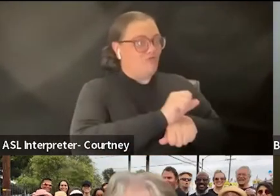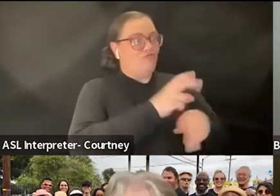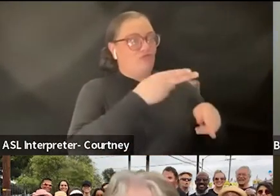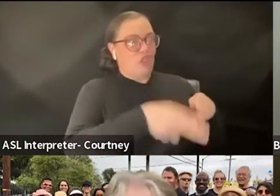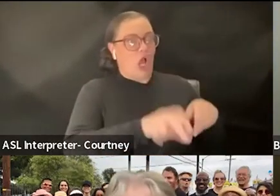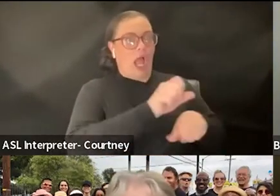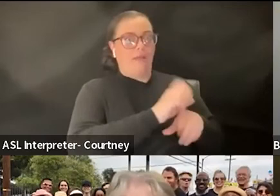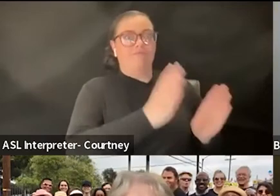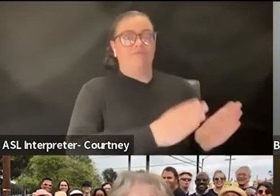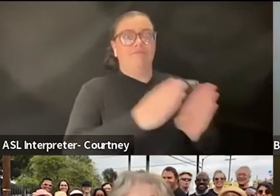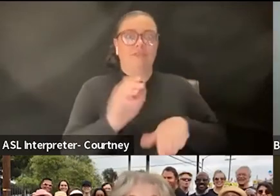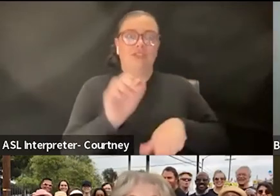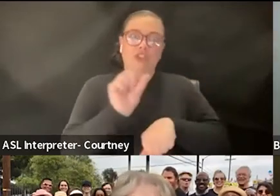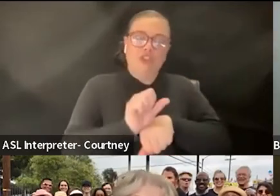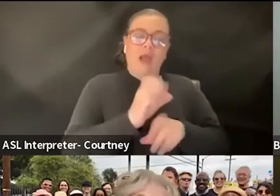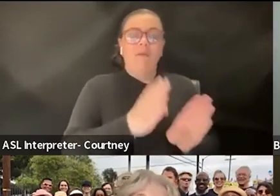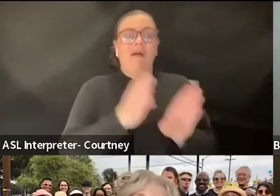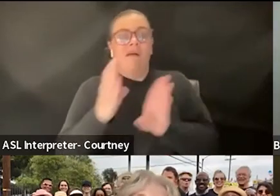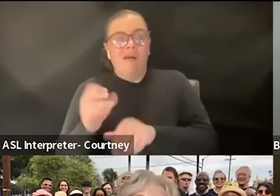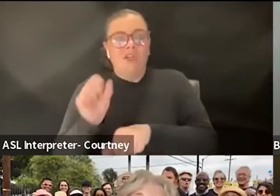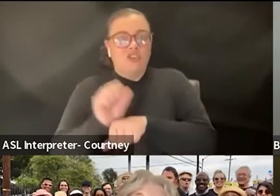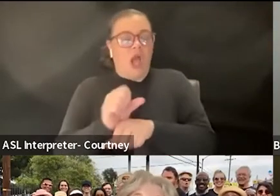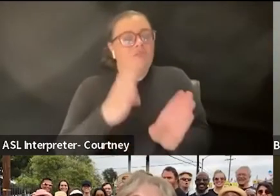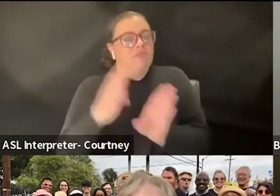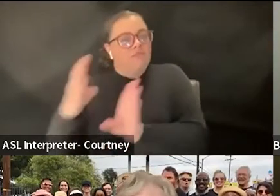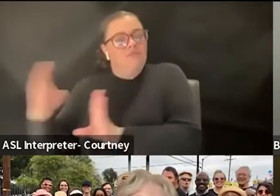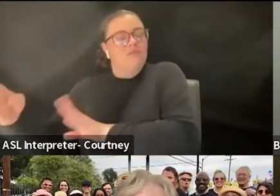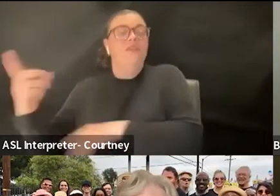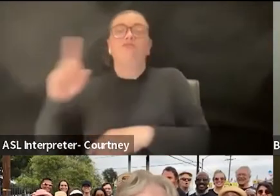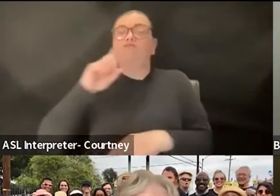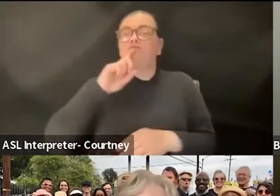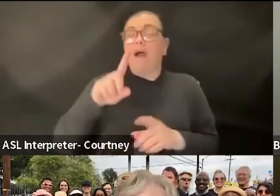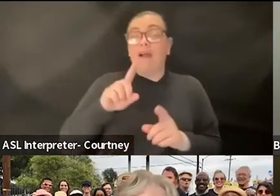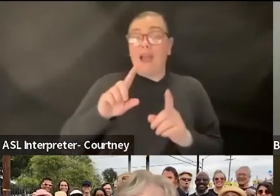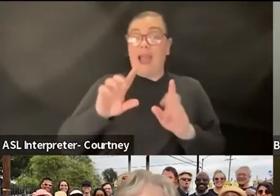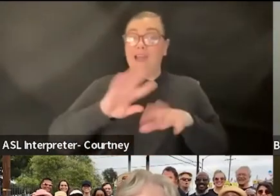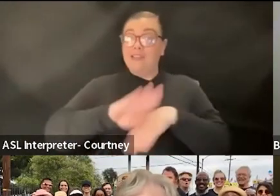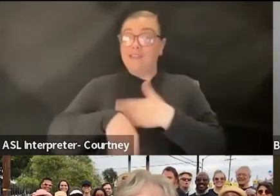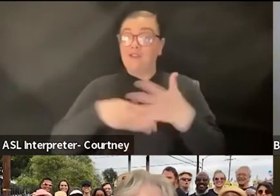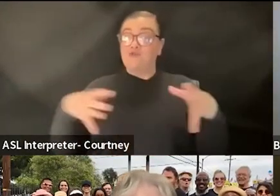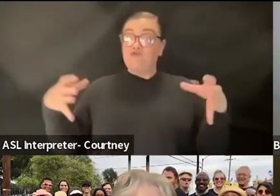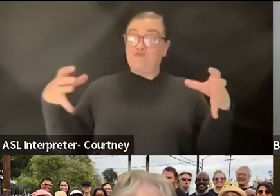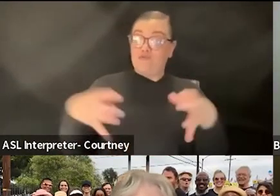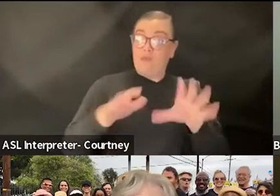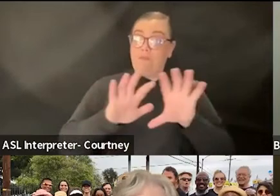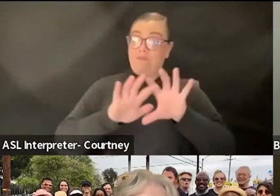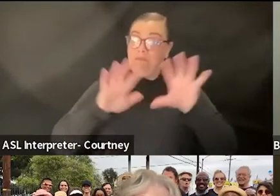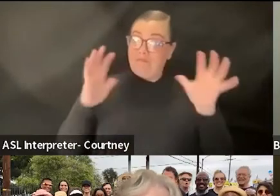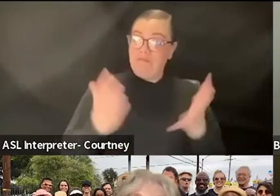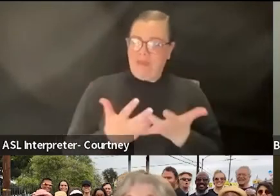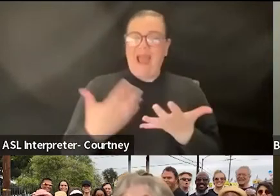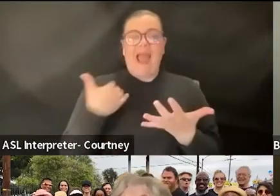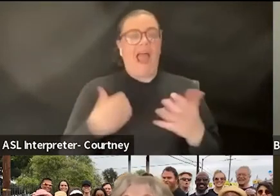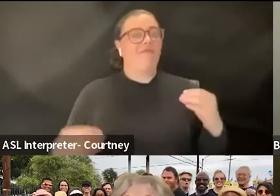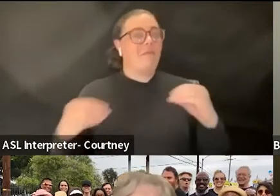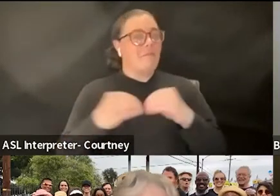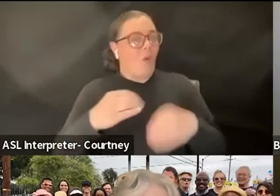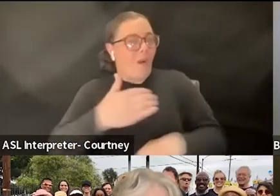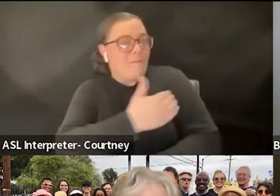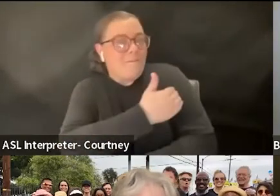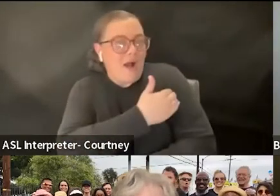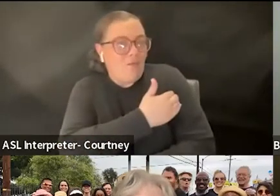more of a voice. And quite frankly, most businesses, no matter what they are, ours or someone else's, are run